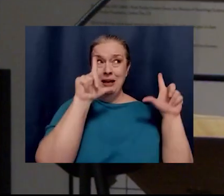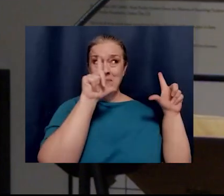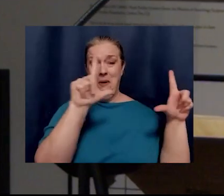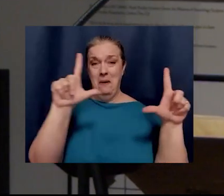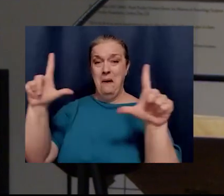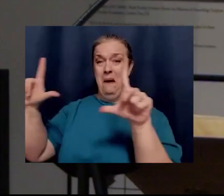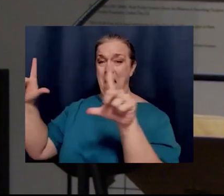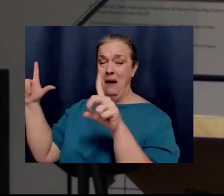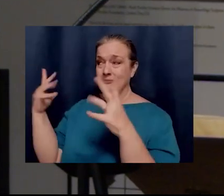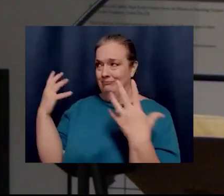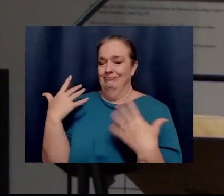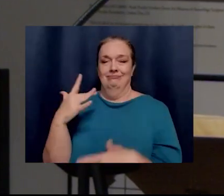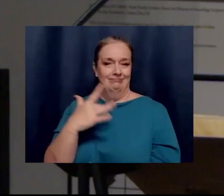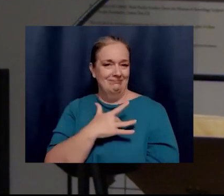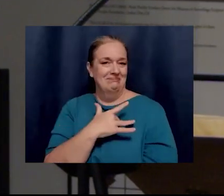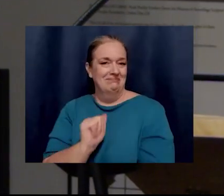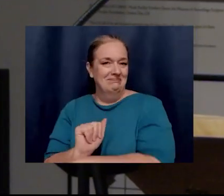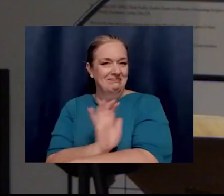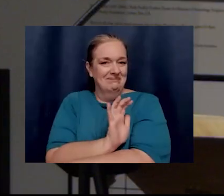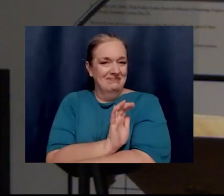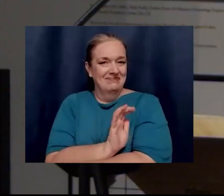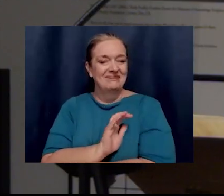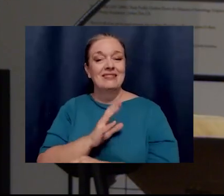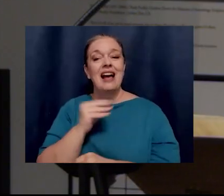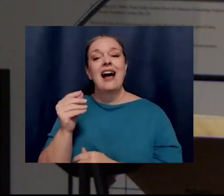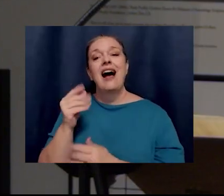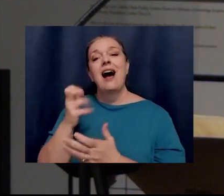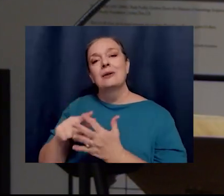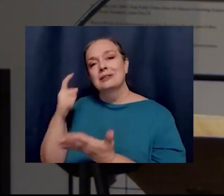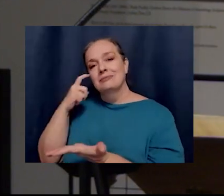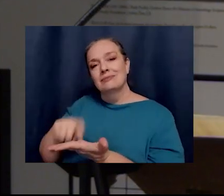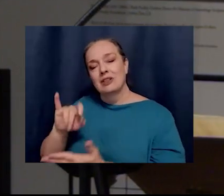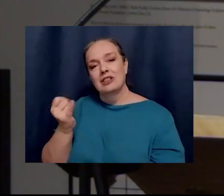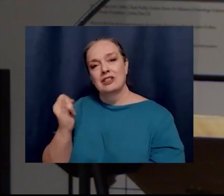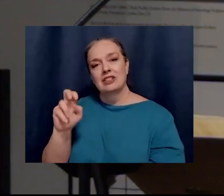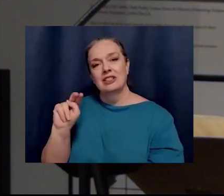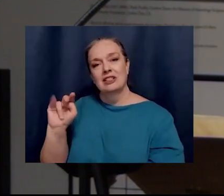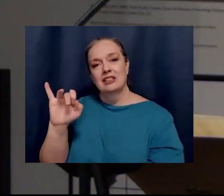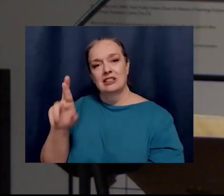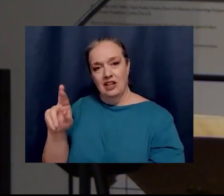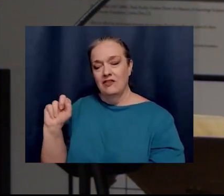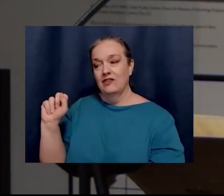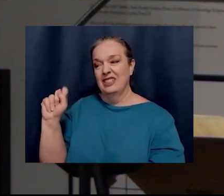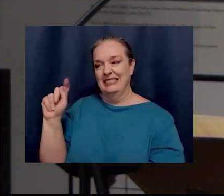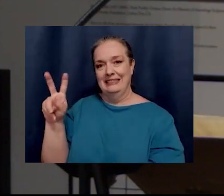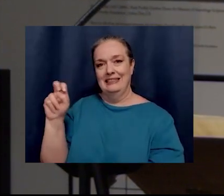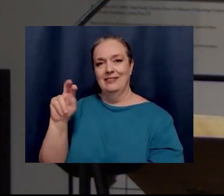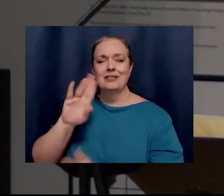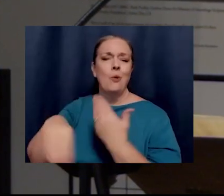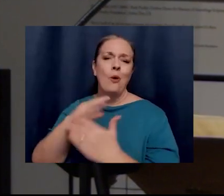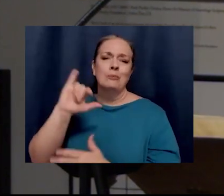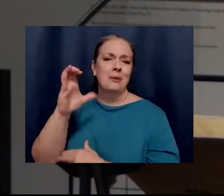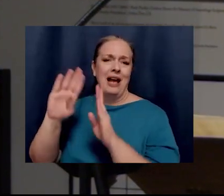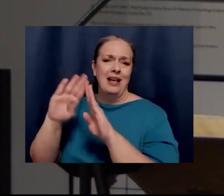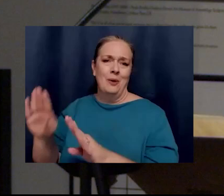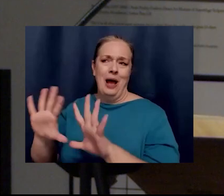exhibition that is on view behind me, and to Director Jennifer Stevens and the entire Castle team, that includes the IT